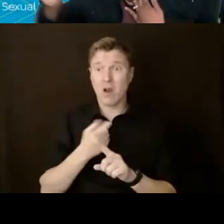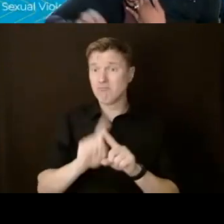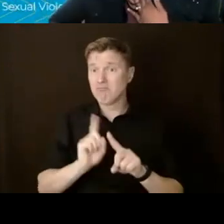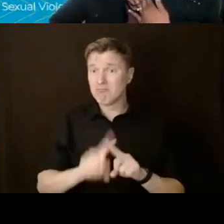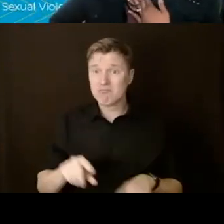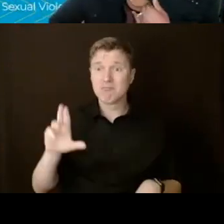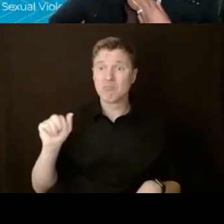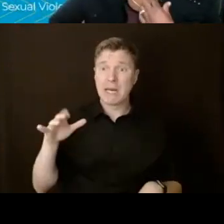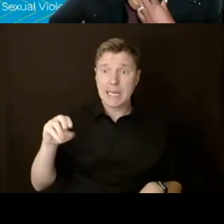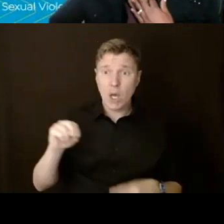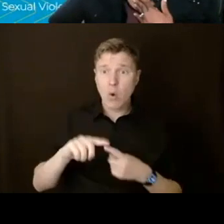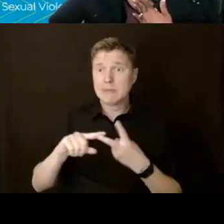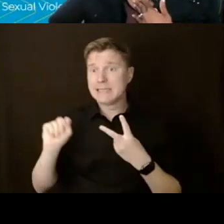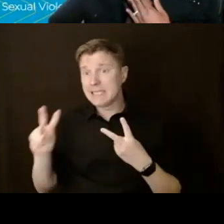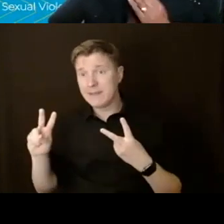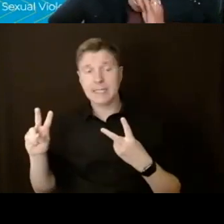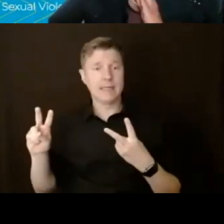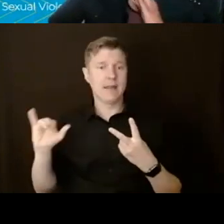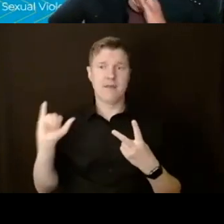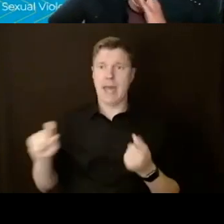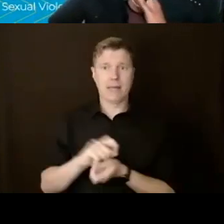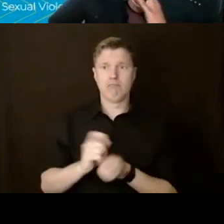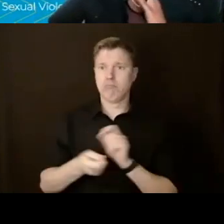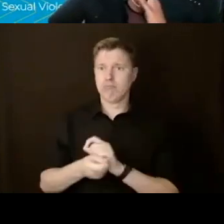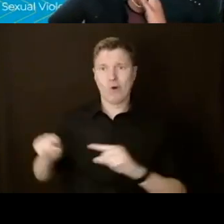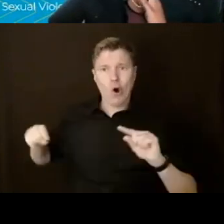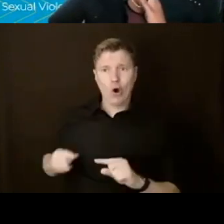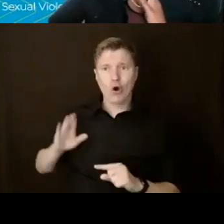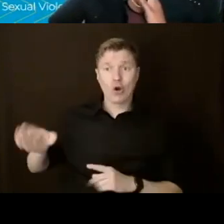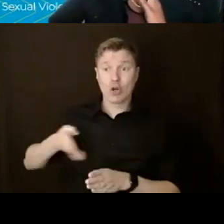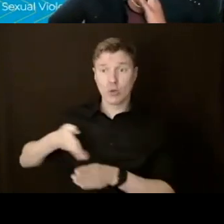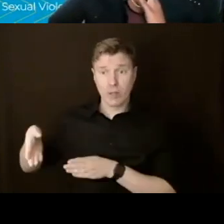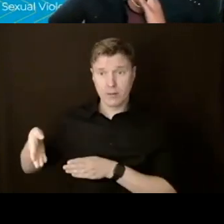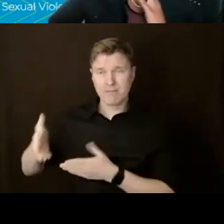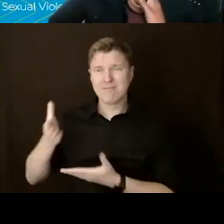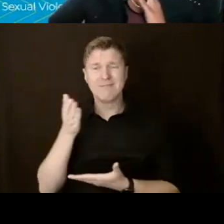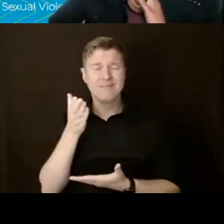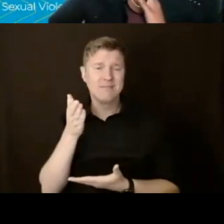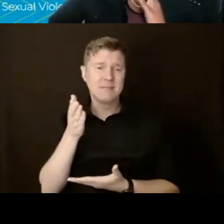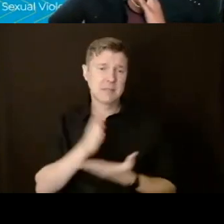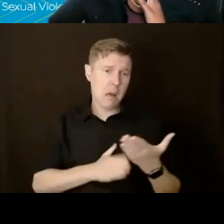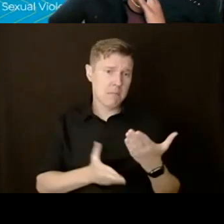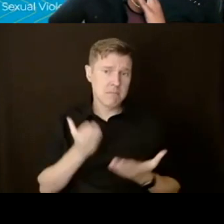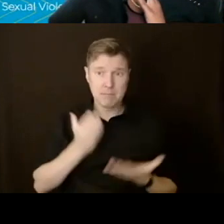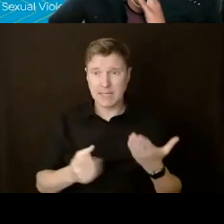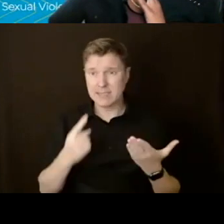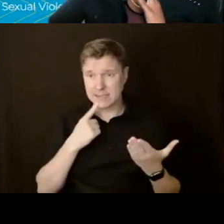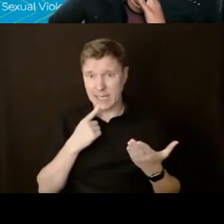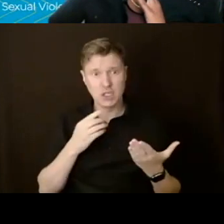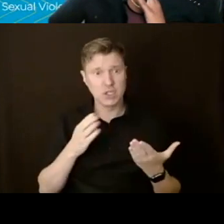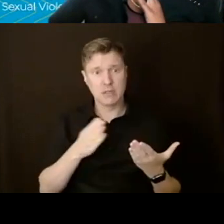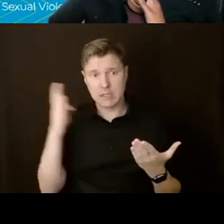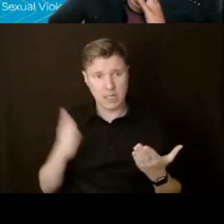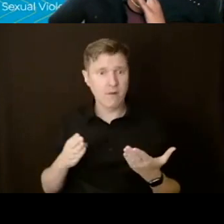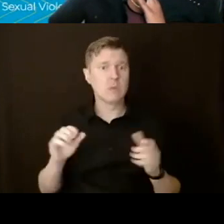stations. Like, it drastically hurt her career. And some may say she was never able really to fully recover after